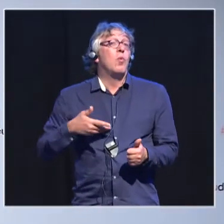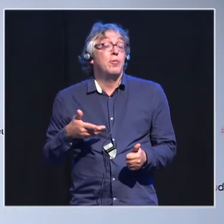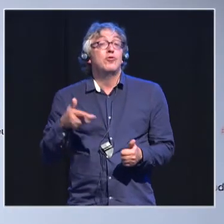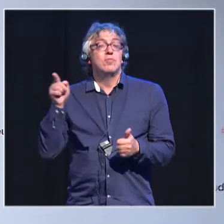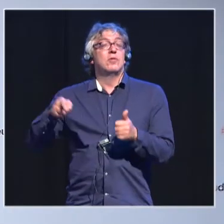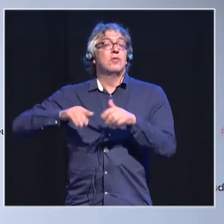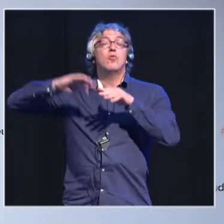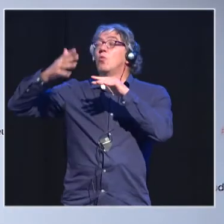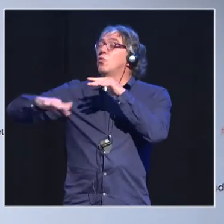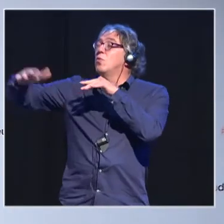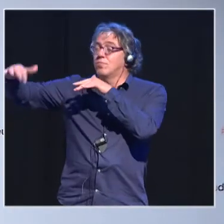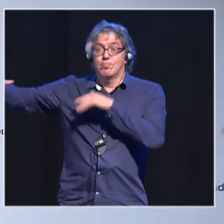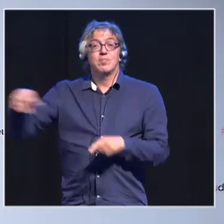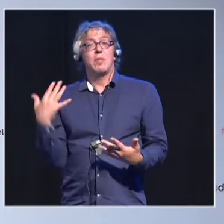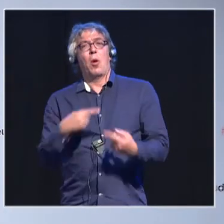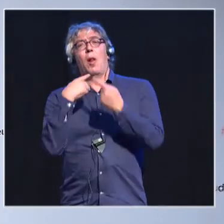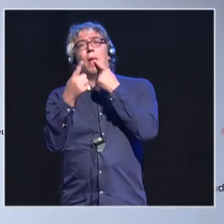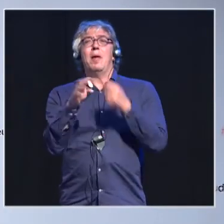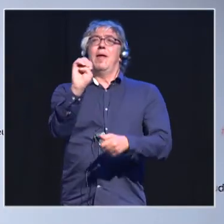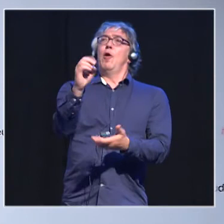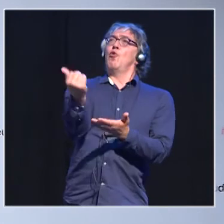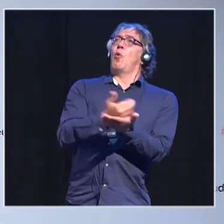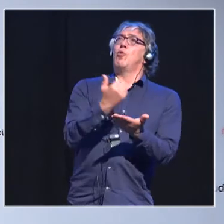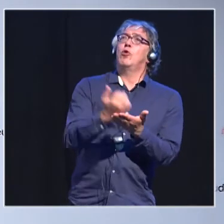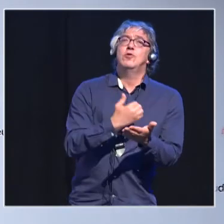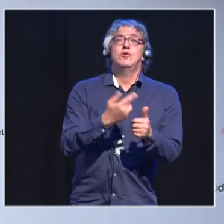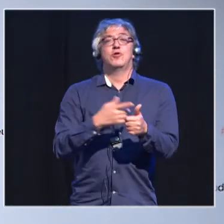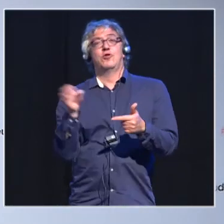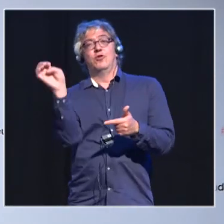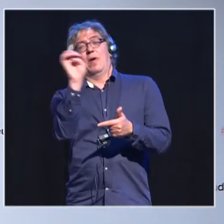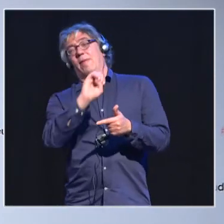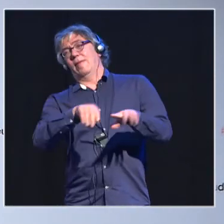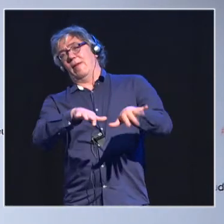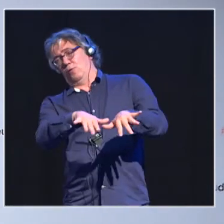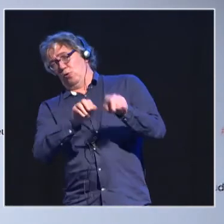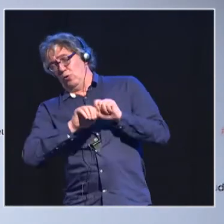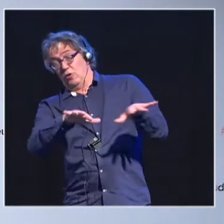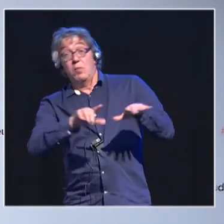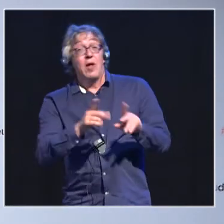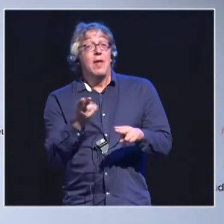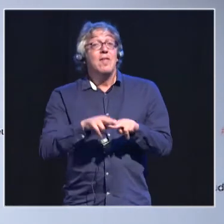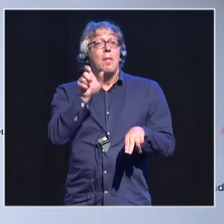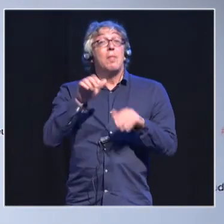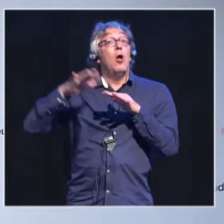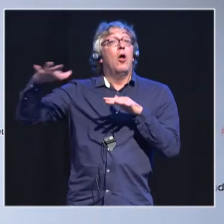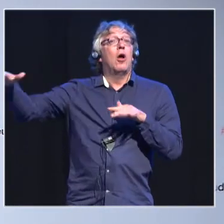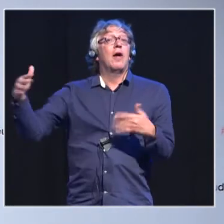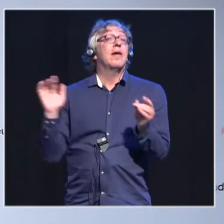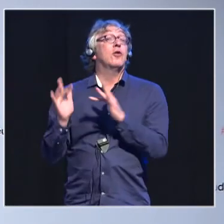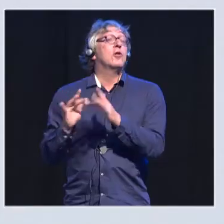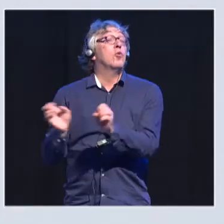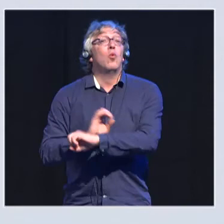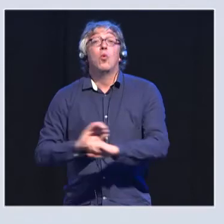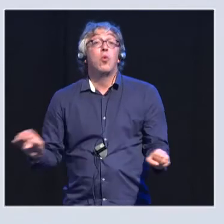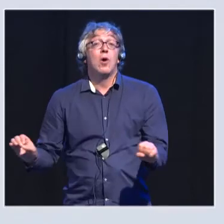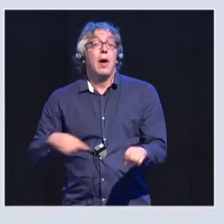about digitalization, we talk about e-commerce, but if the people in the rural areas, most especially, don't have access to the internet, and in terms of access,